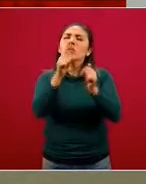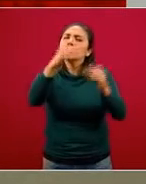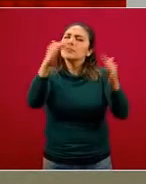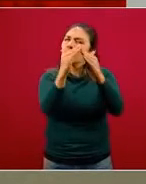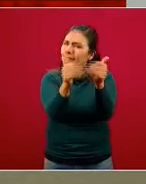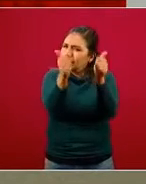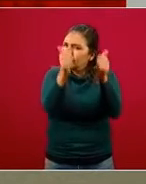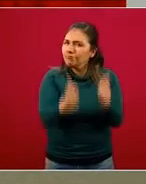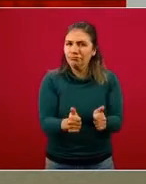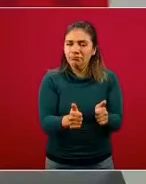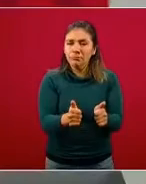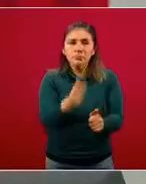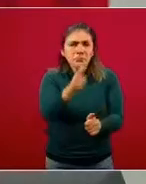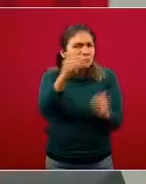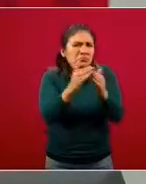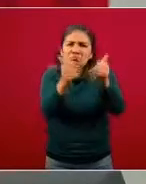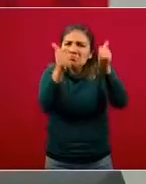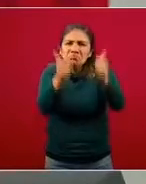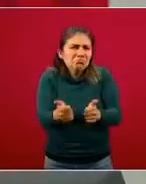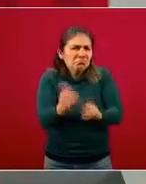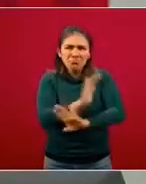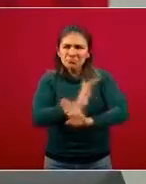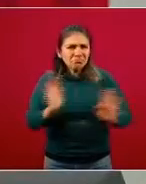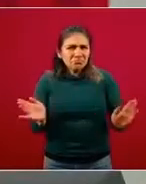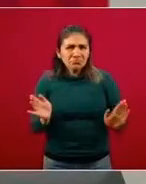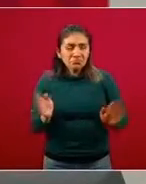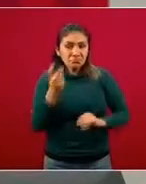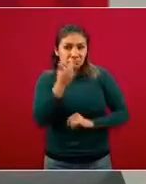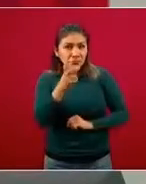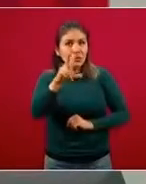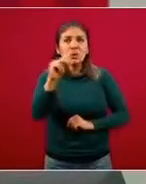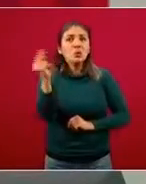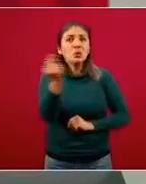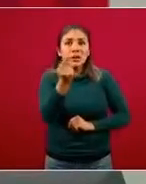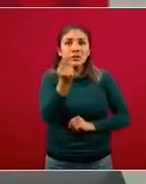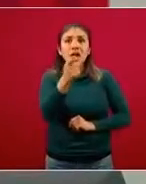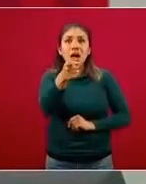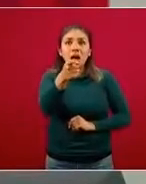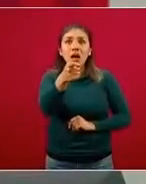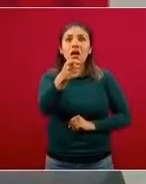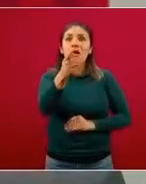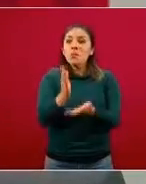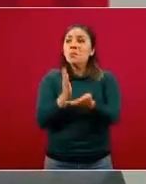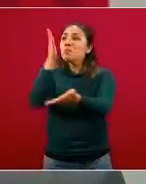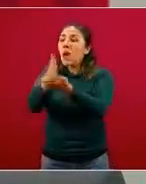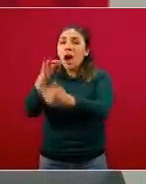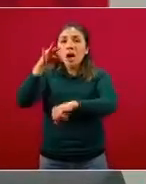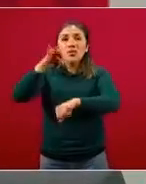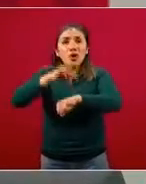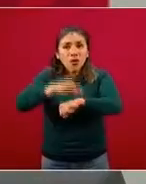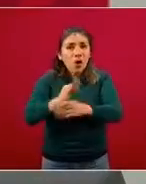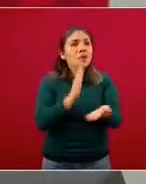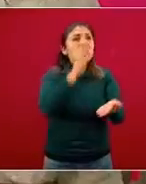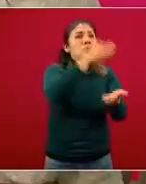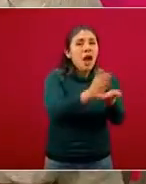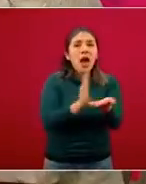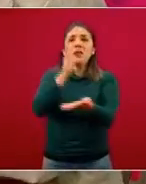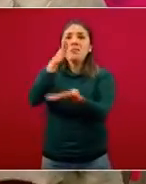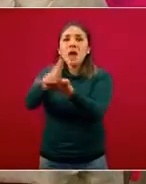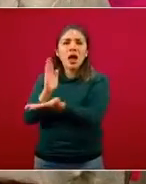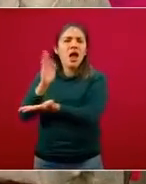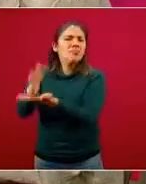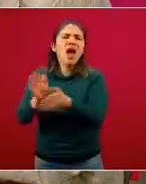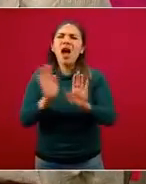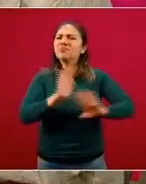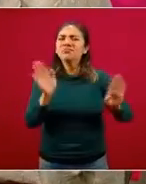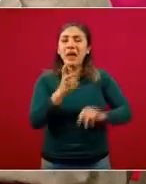casa, And so that's why we've asked you quédate en to casa. stay at home. No Stay at necesitamos que home. estén en los Don't consultorios need ni en you las to salas de espera, be at